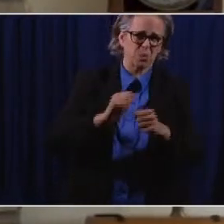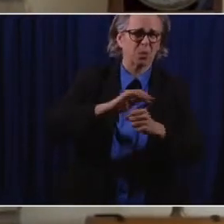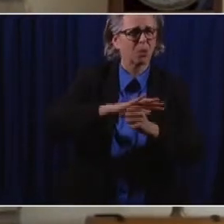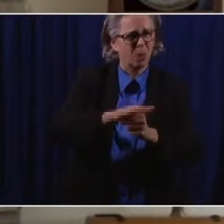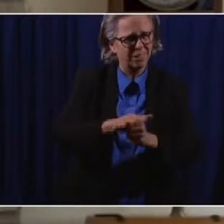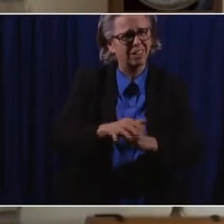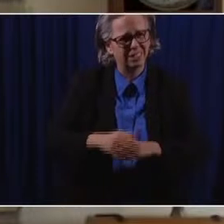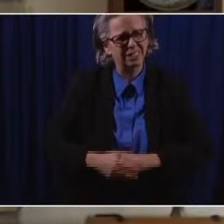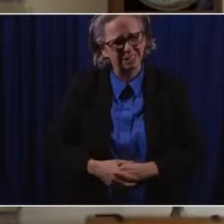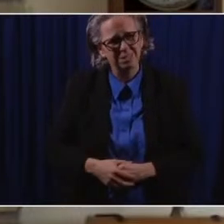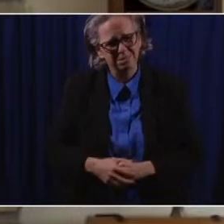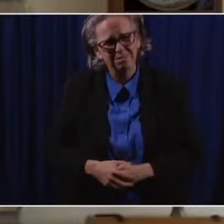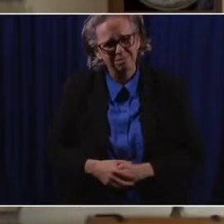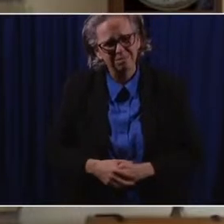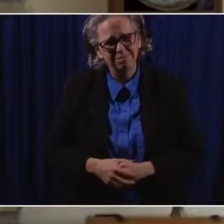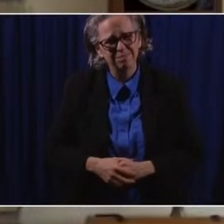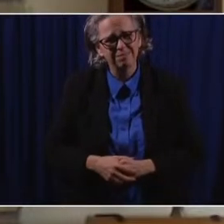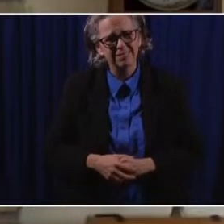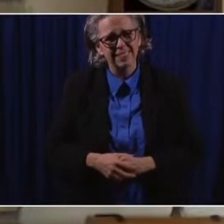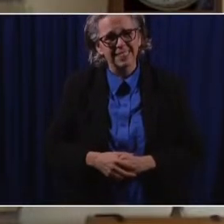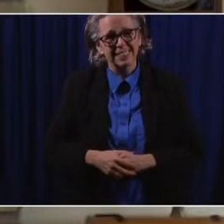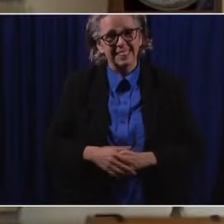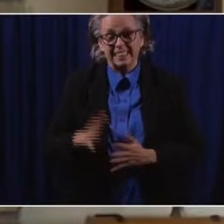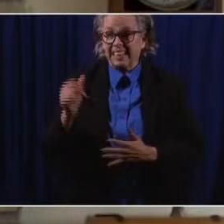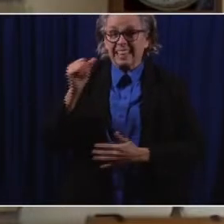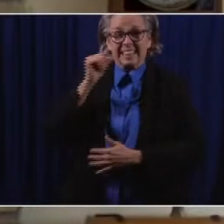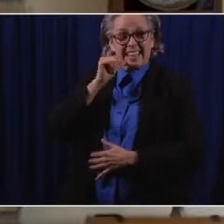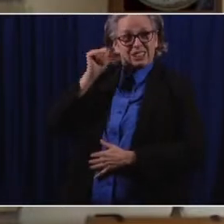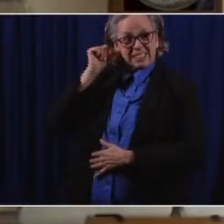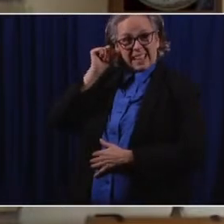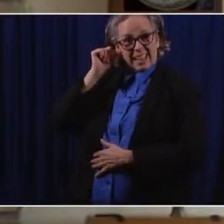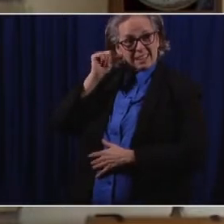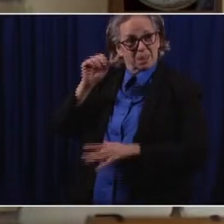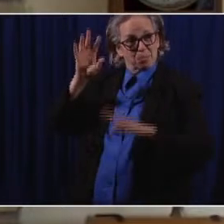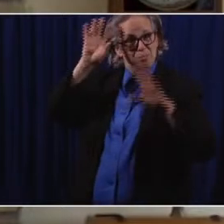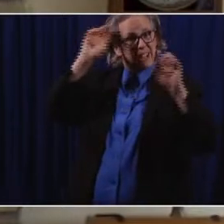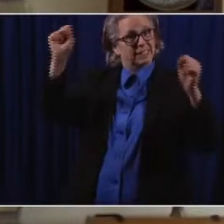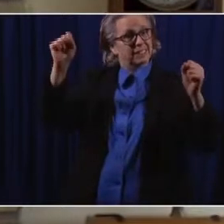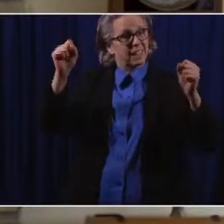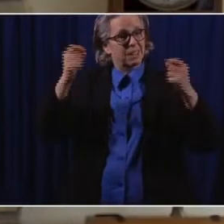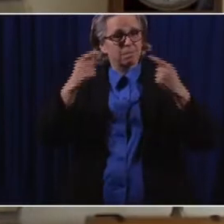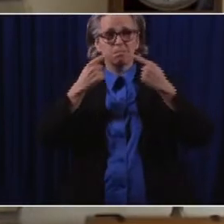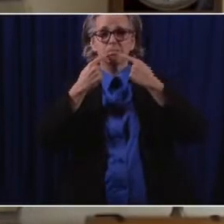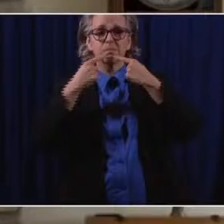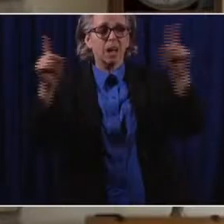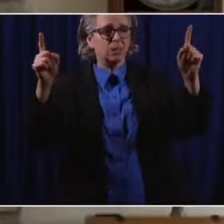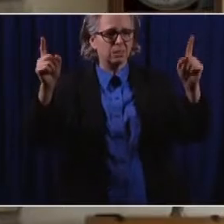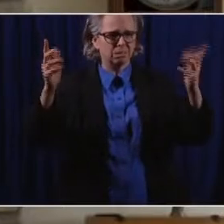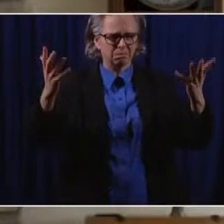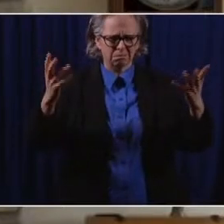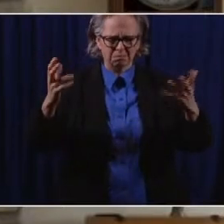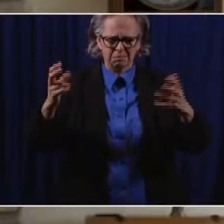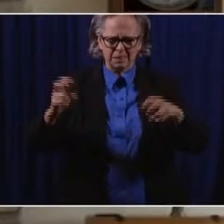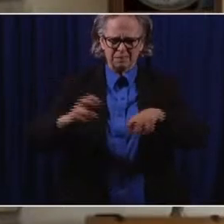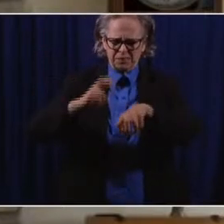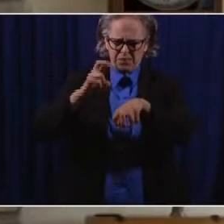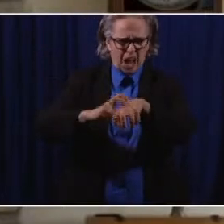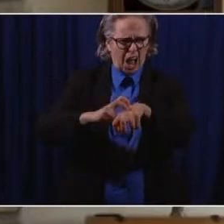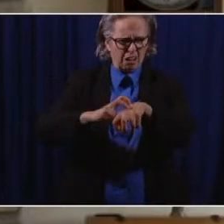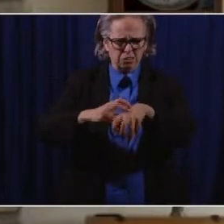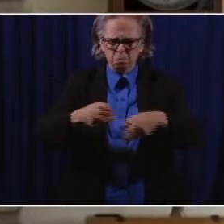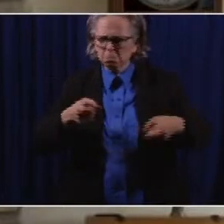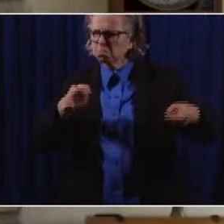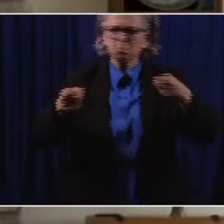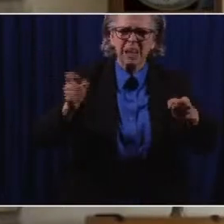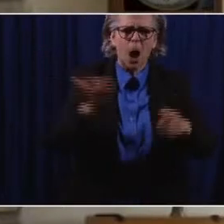The president said yesterday that we should not let the virus dominate our life, and that certainly is true. We